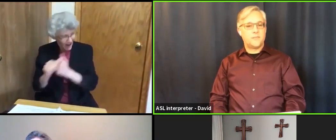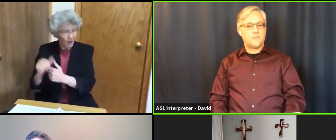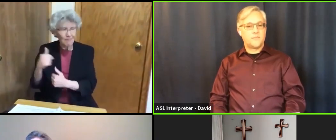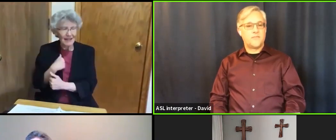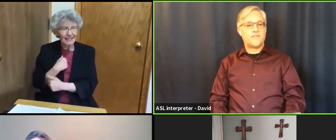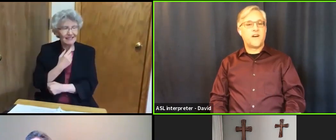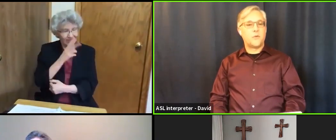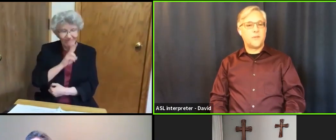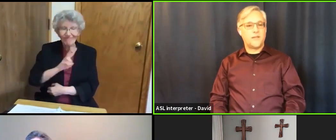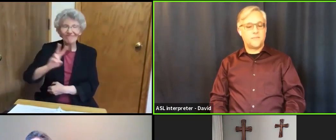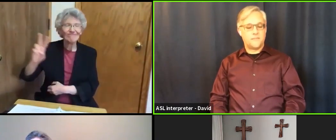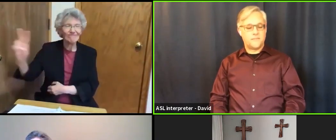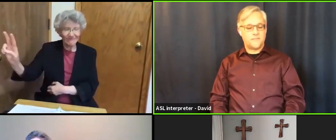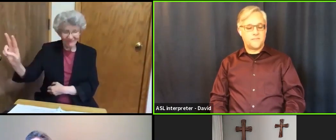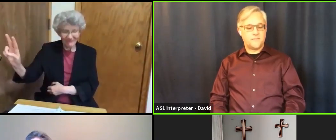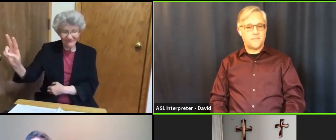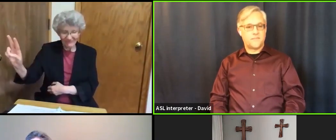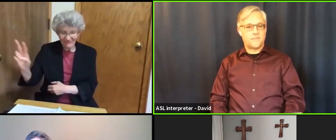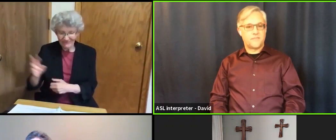"Peter, follow me."